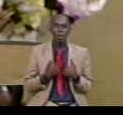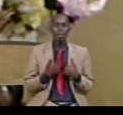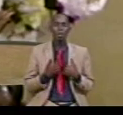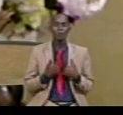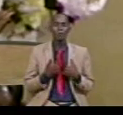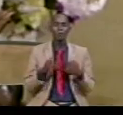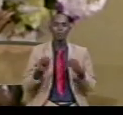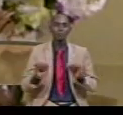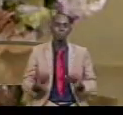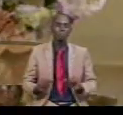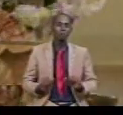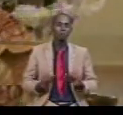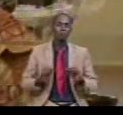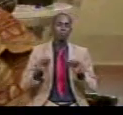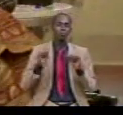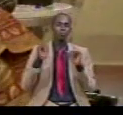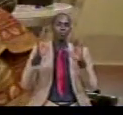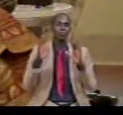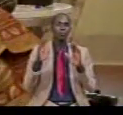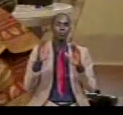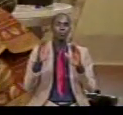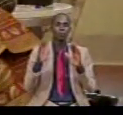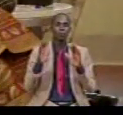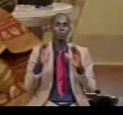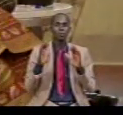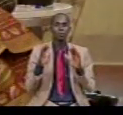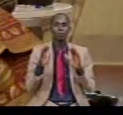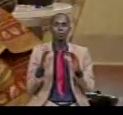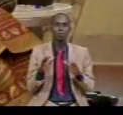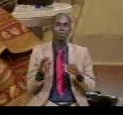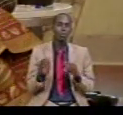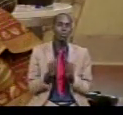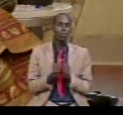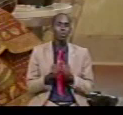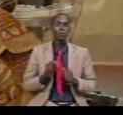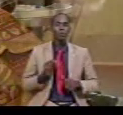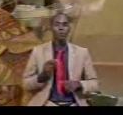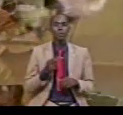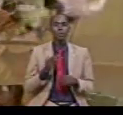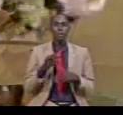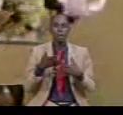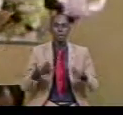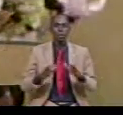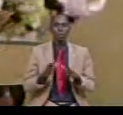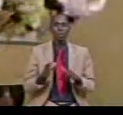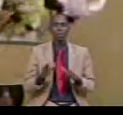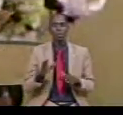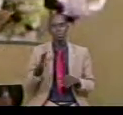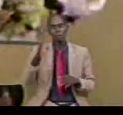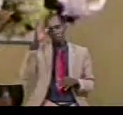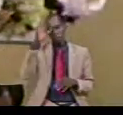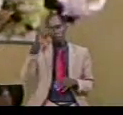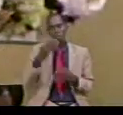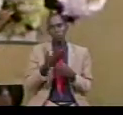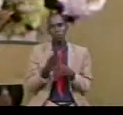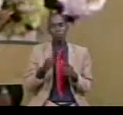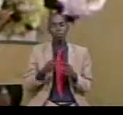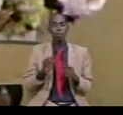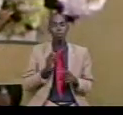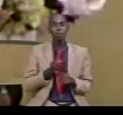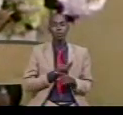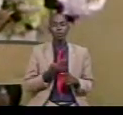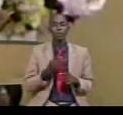sacrificially share him with us, the rest of us in the